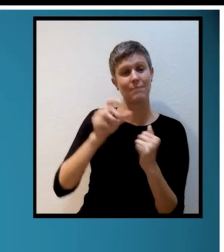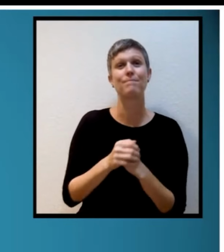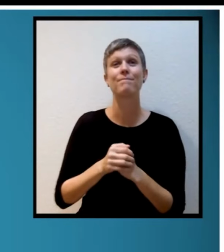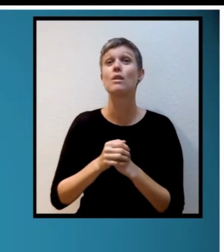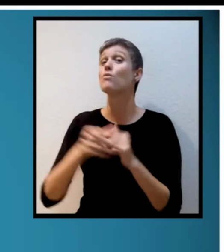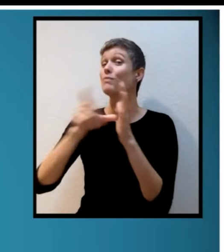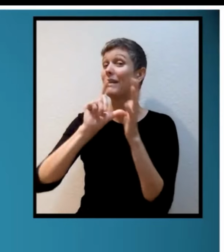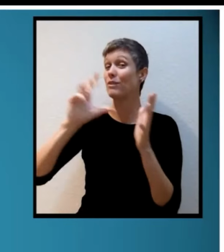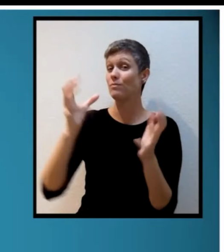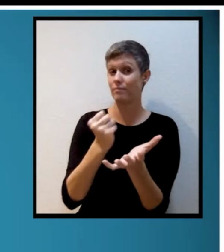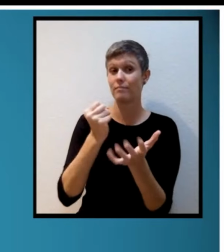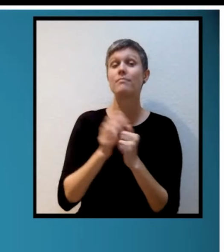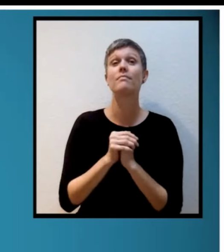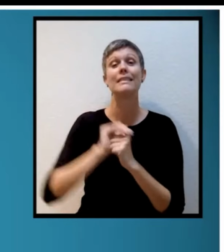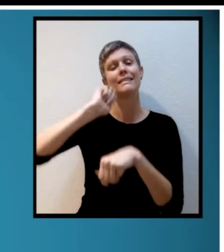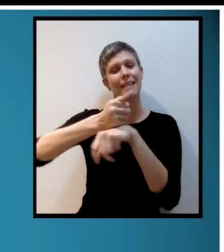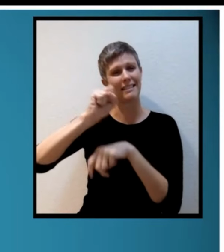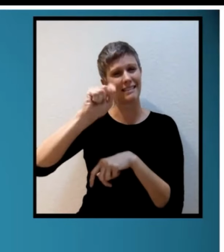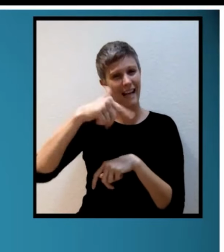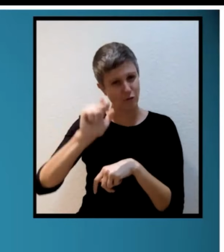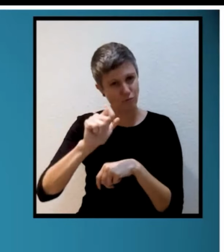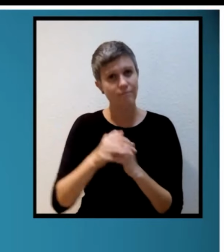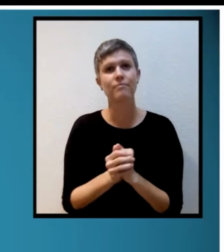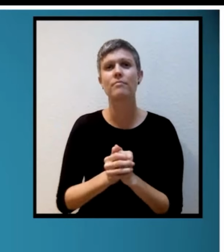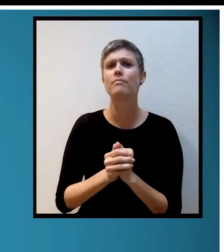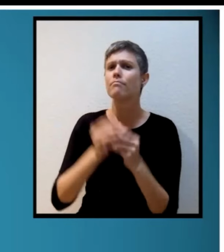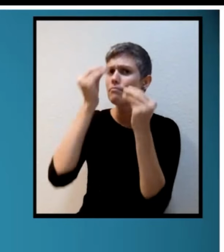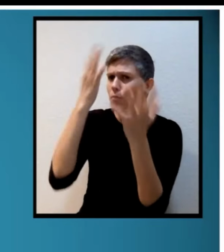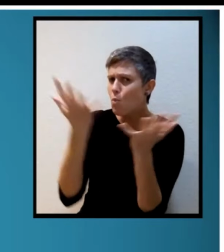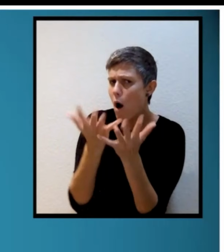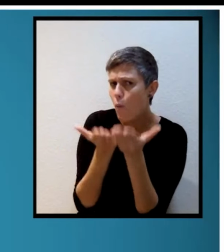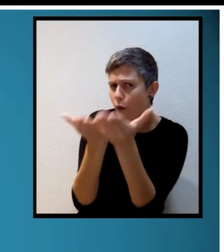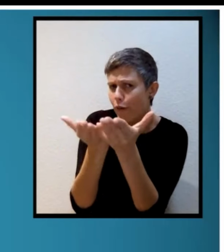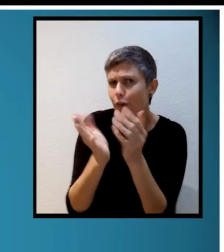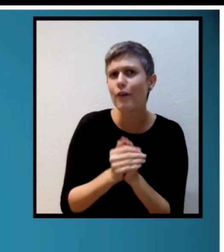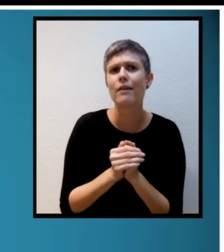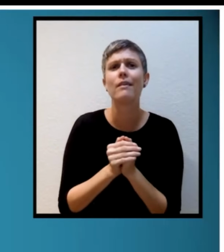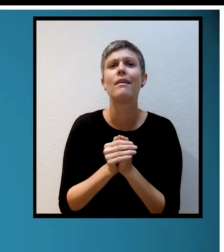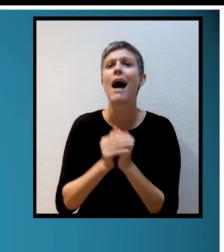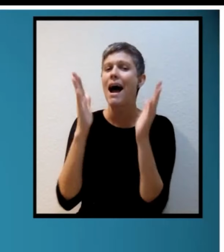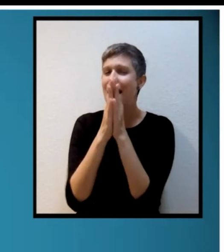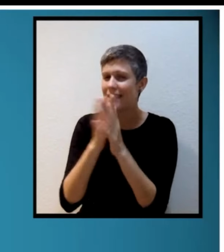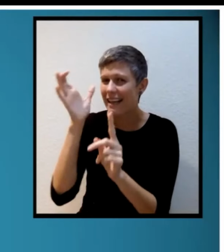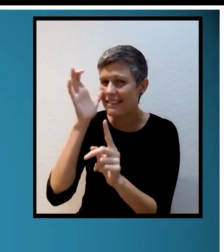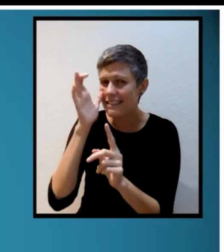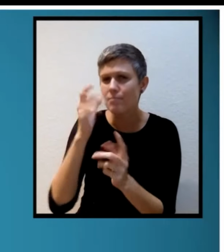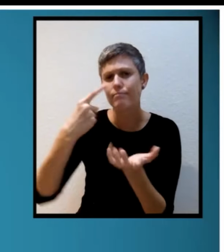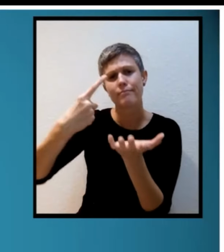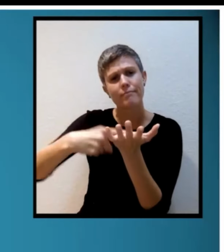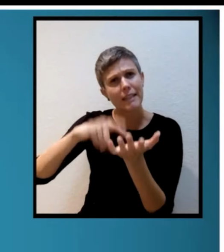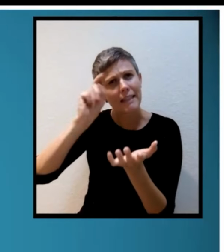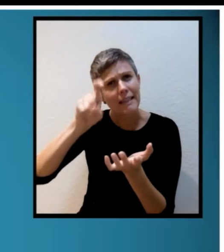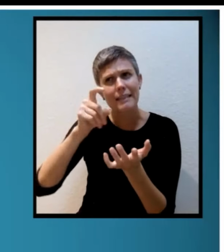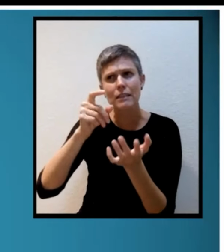stage. Let people know what you offer. Ask and listen. Discuss needs and strategize options with the